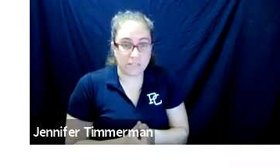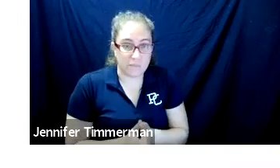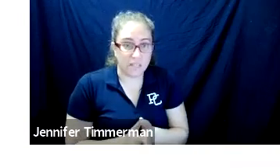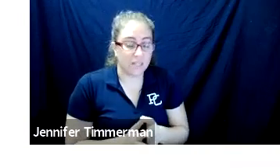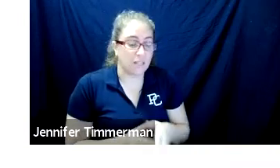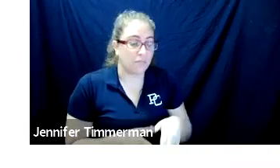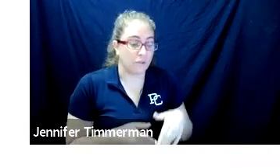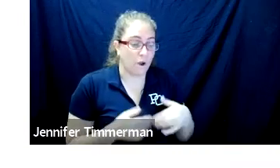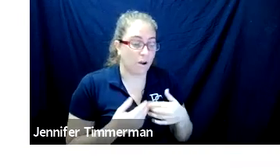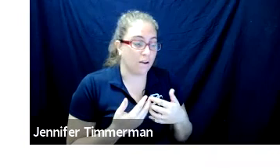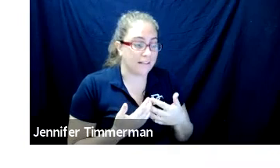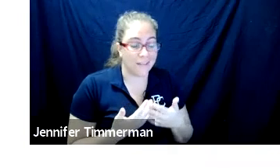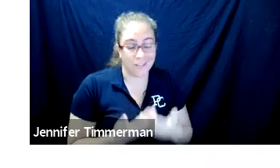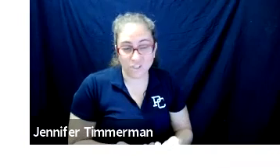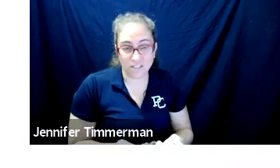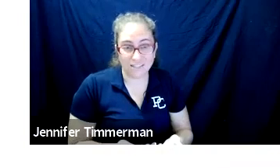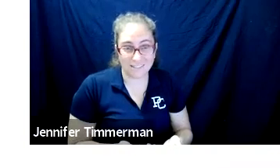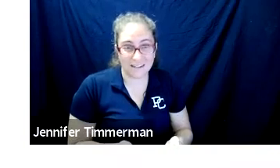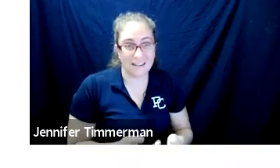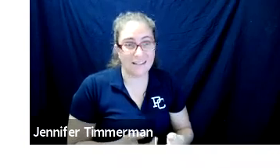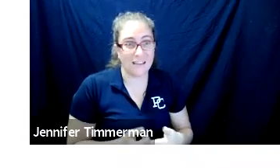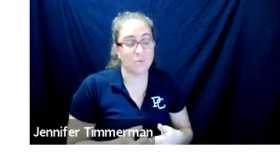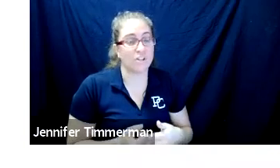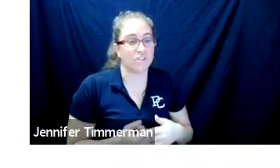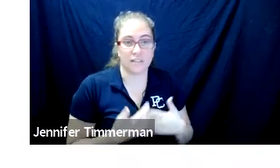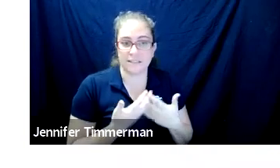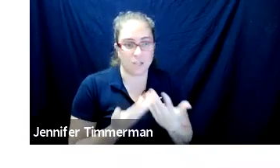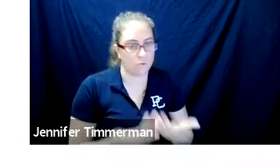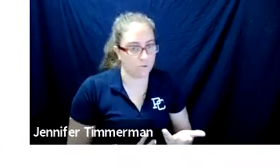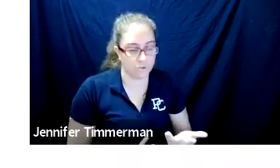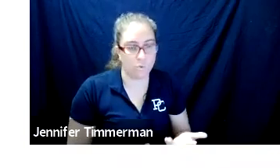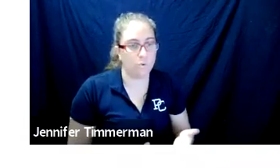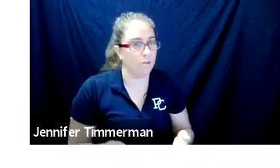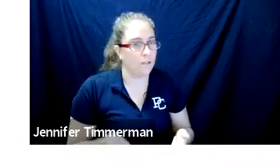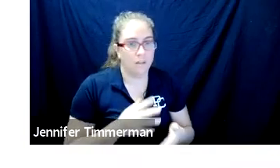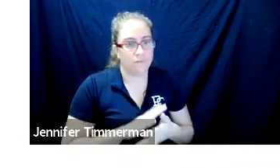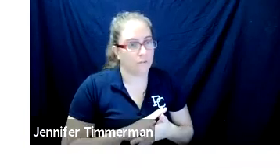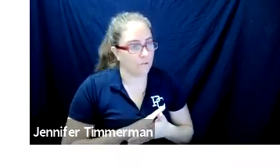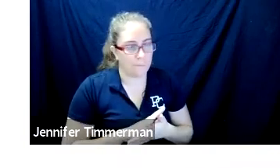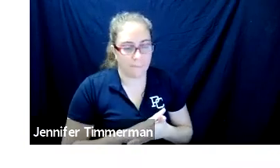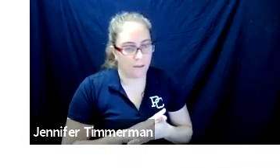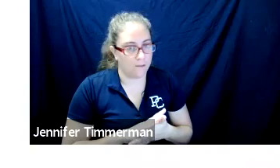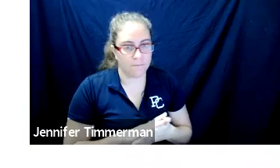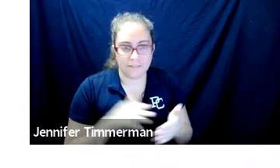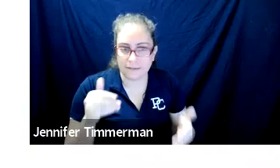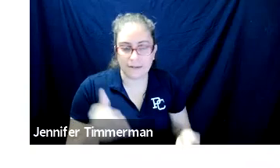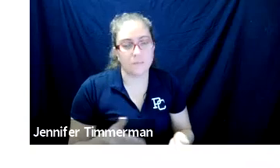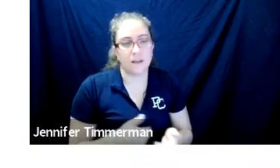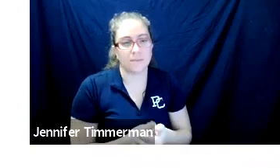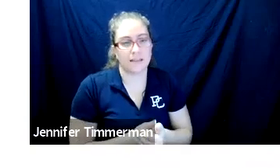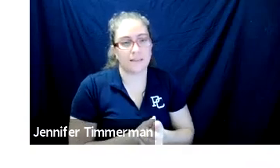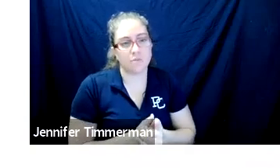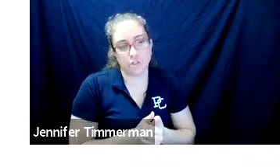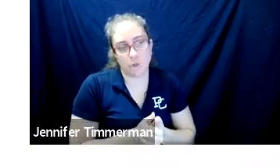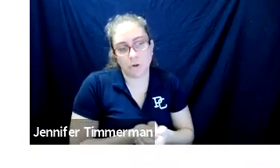generally speaking, if you are intentionally studying a language, let's say you go to school for to study to